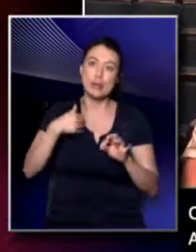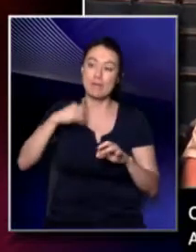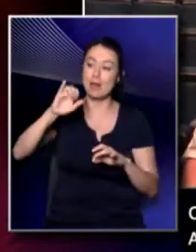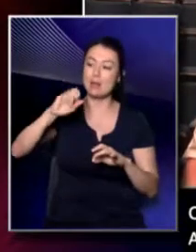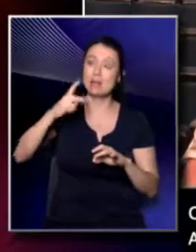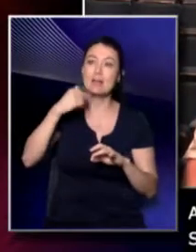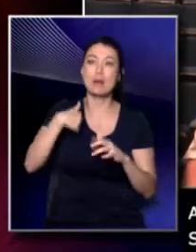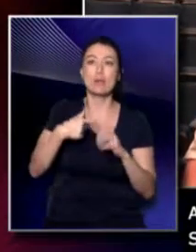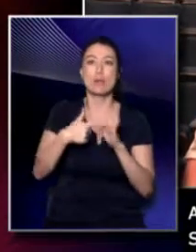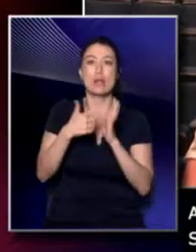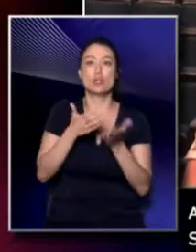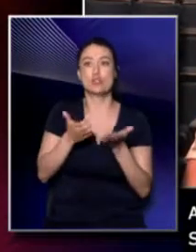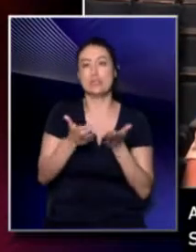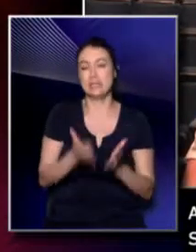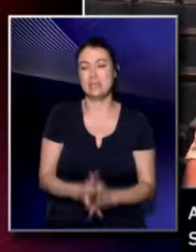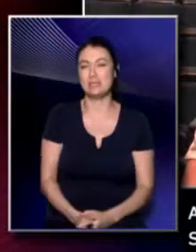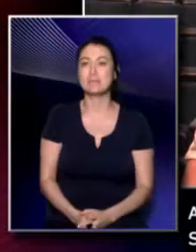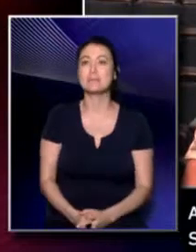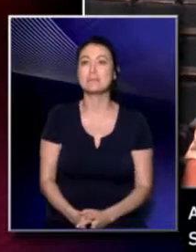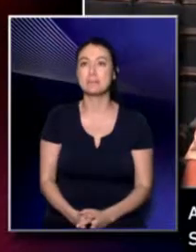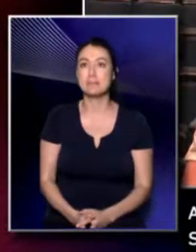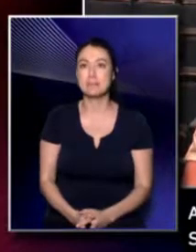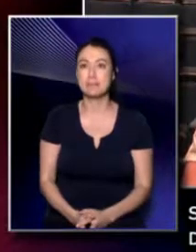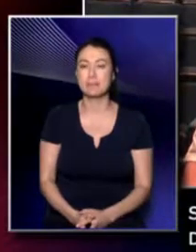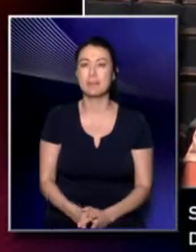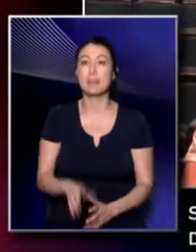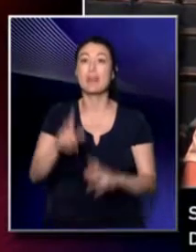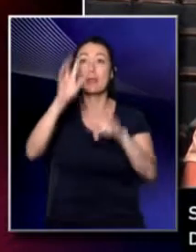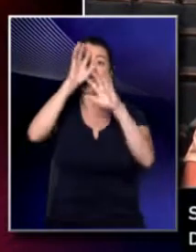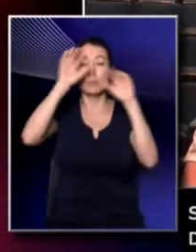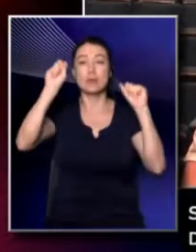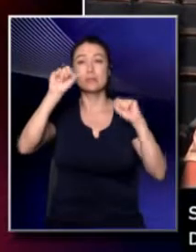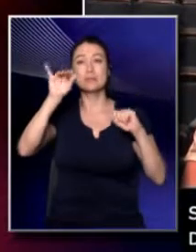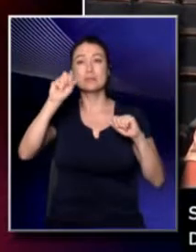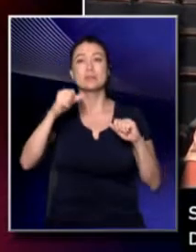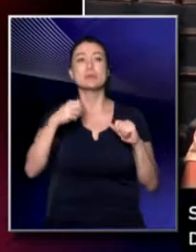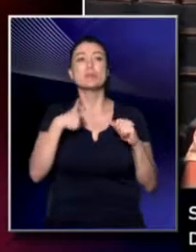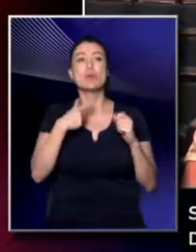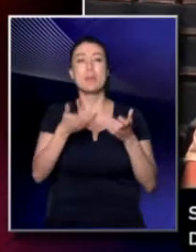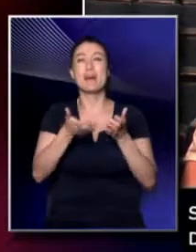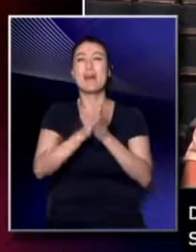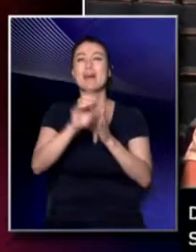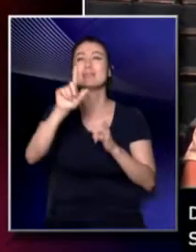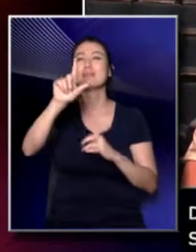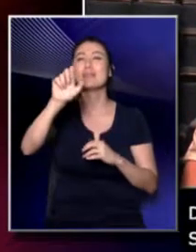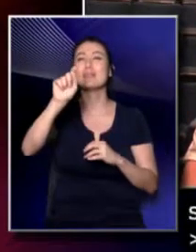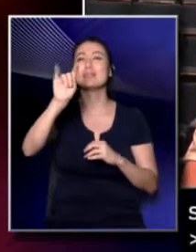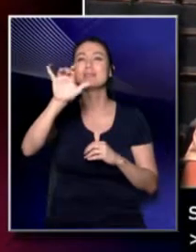requires our services and what have you. So just as a practical matter, I'm going to ask Leticia